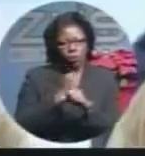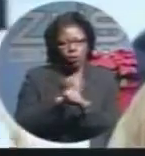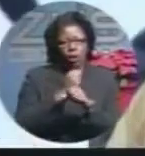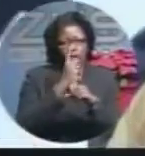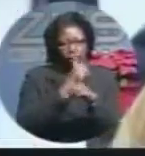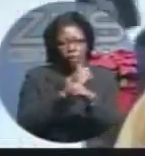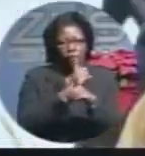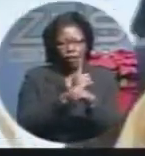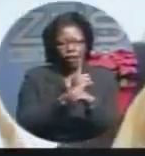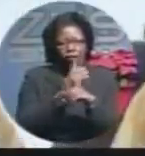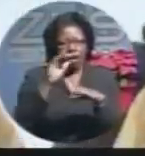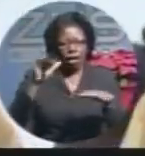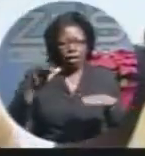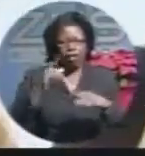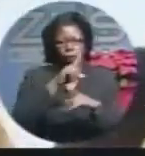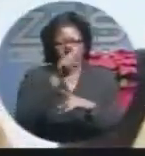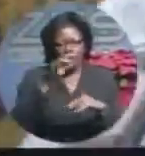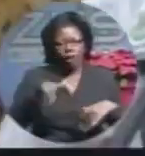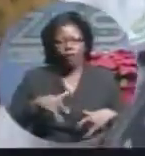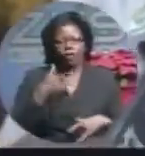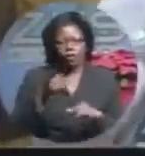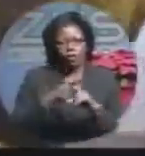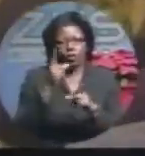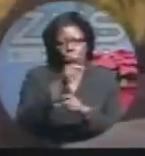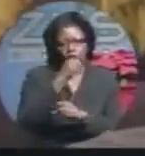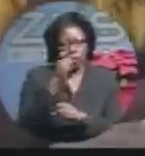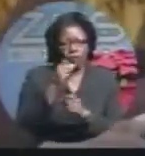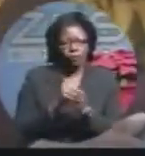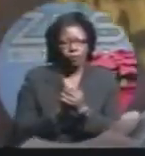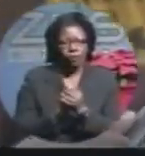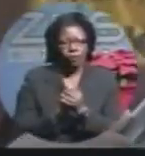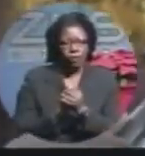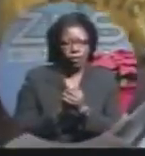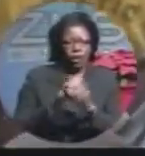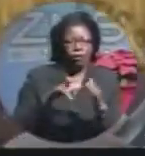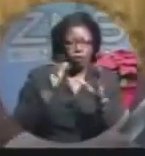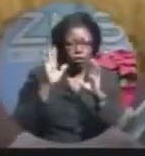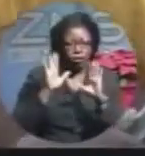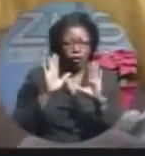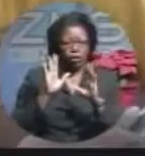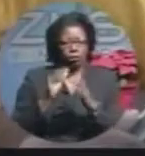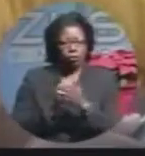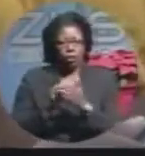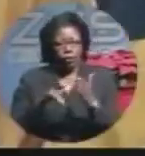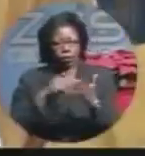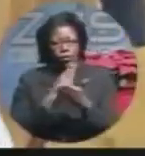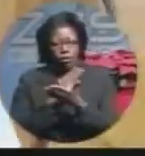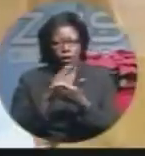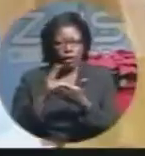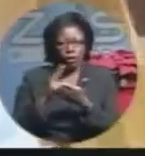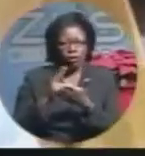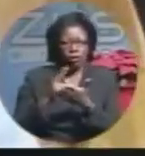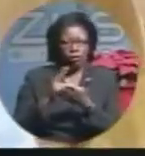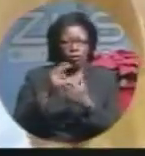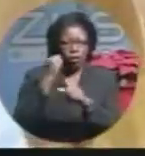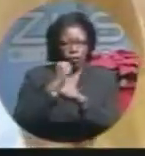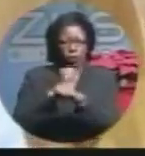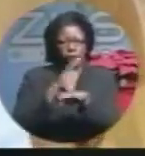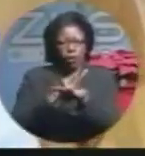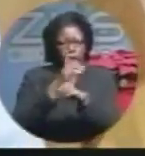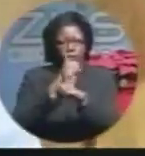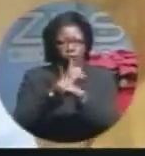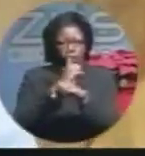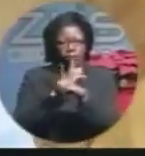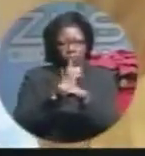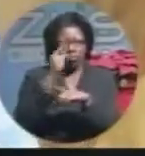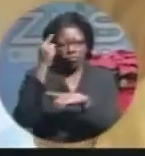winning? Feels great. We play very well and nice and awesome. We have to work on our defense, and I